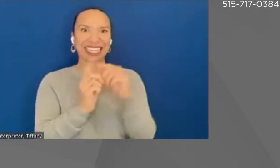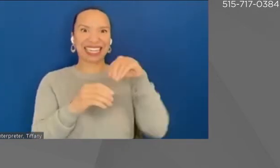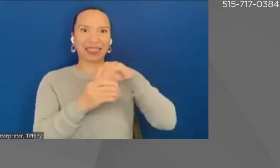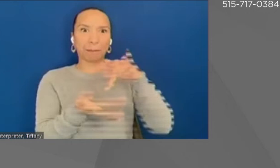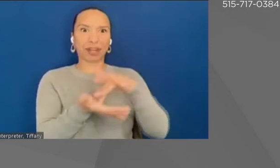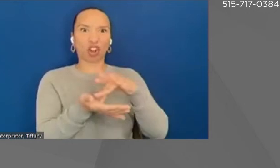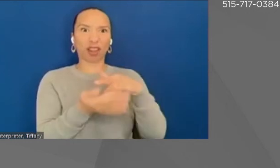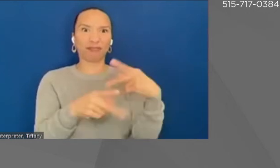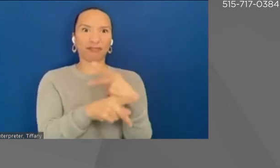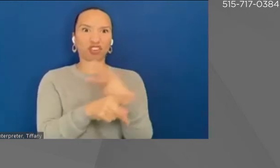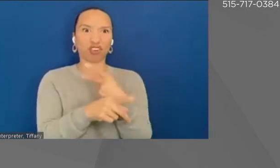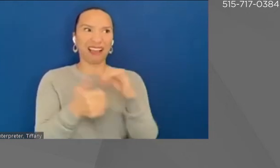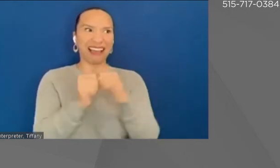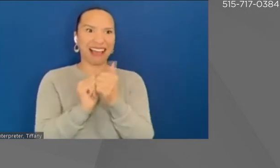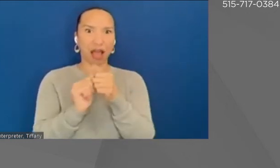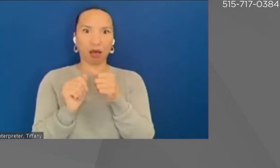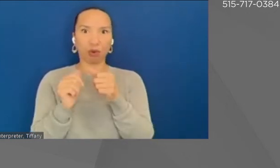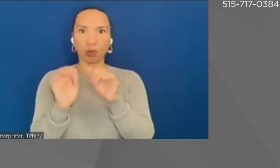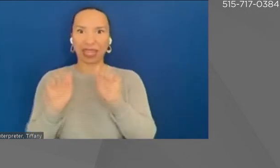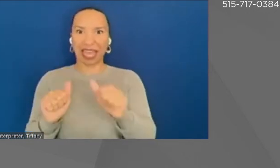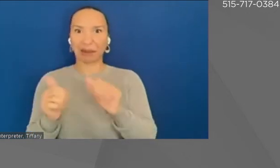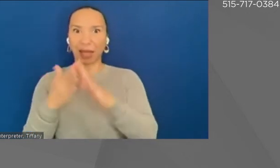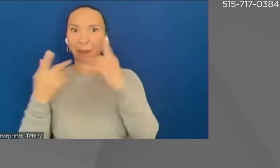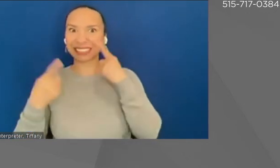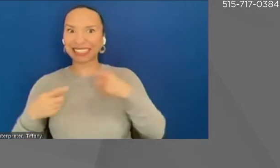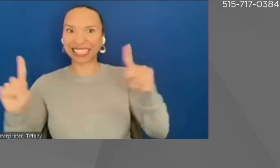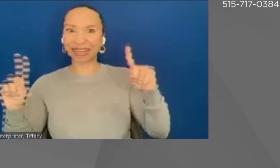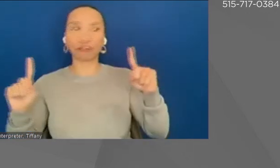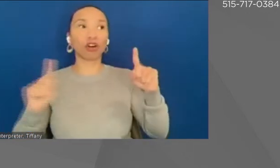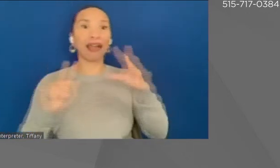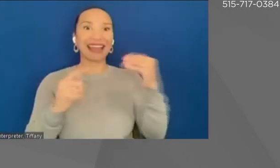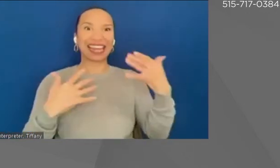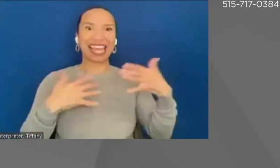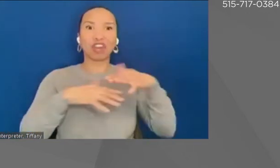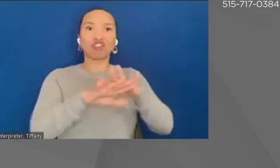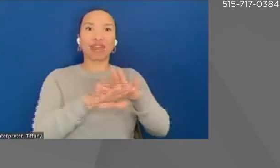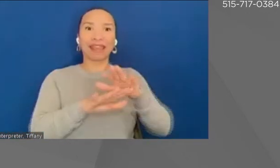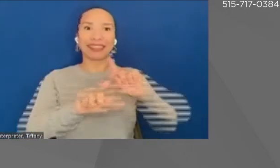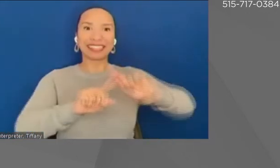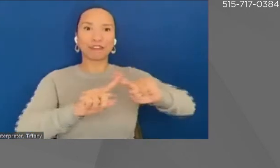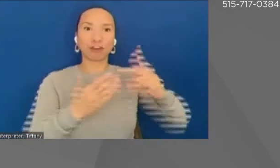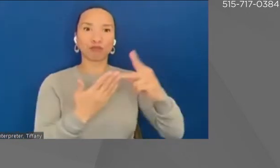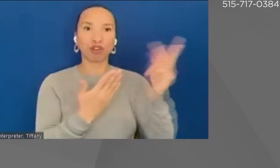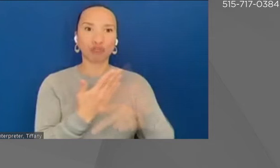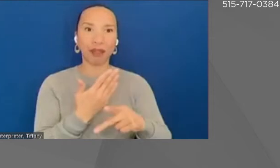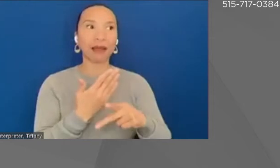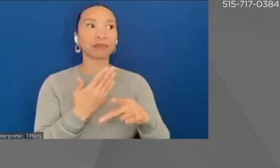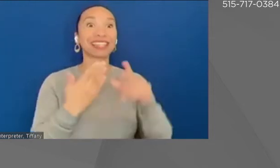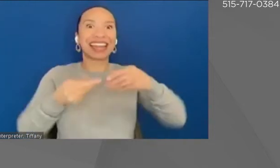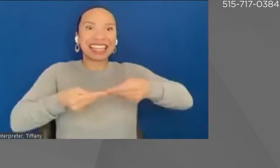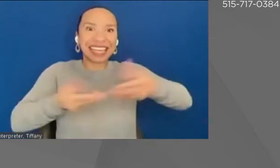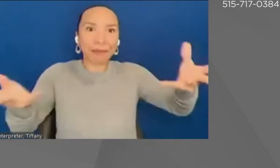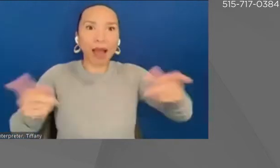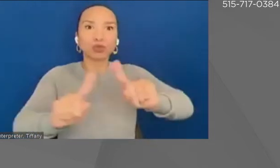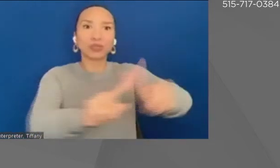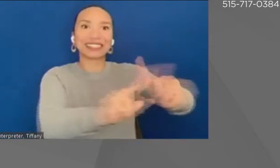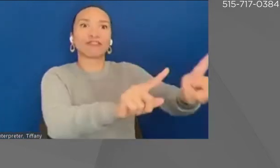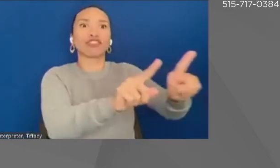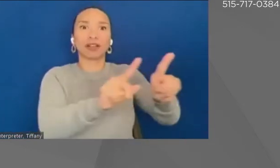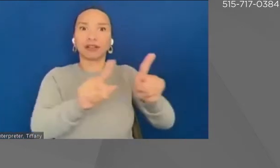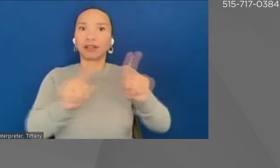the avenues and the opportunities can be for integrating these programs into different audiences and communications and